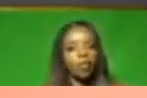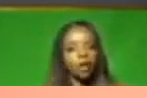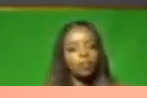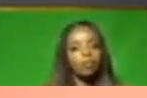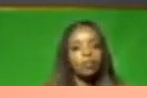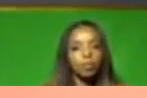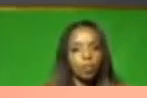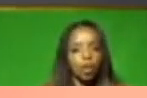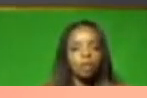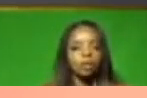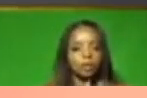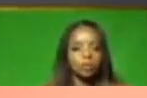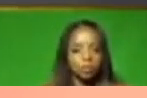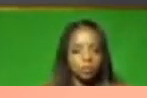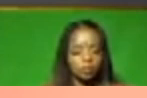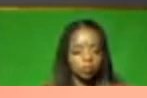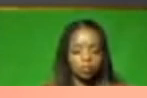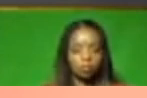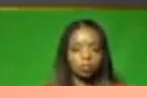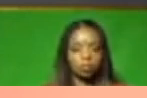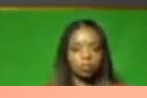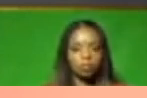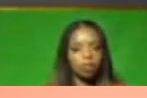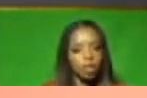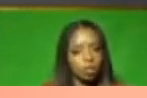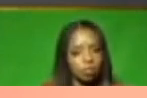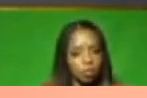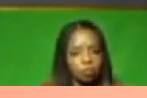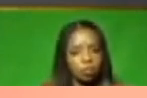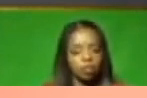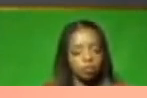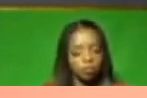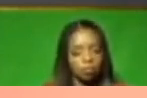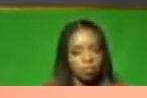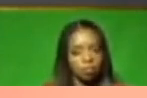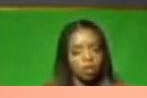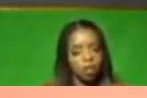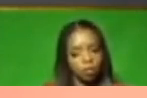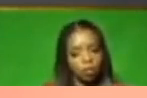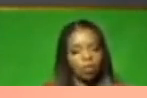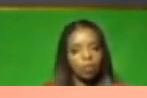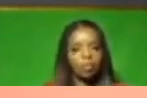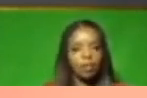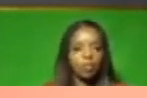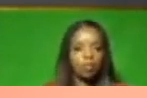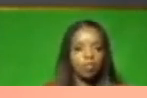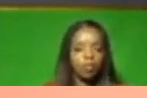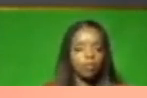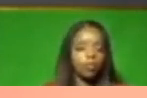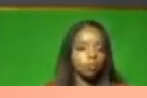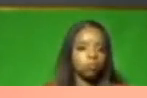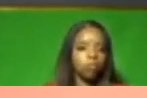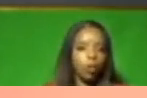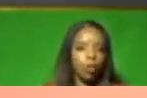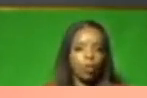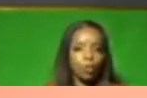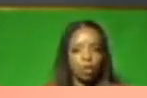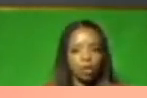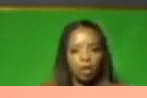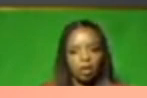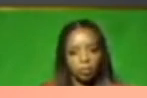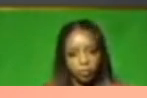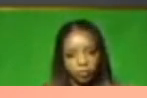economic change which affects some of the most vulnerable in our society. The working group is